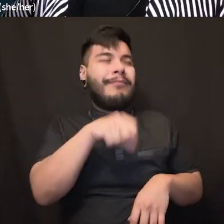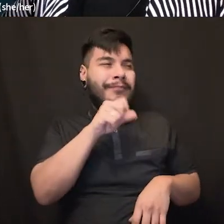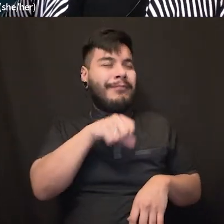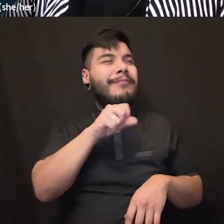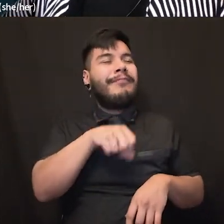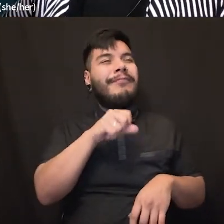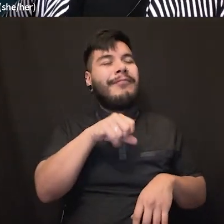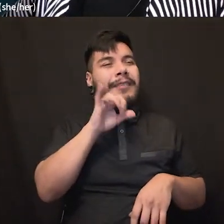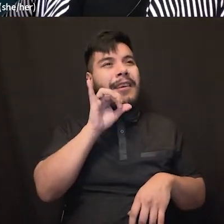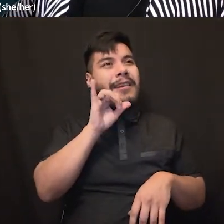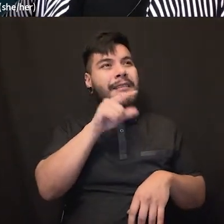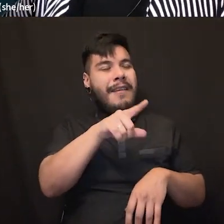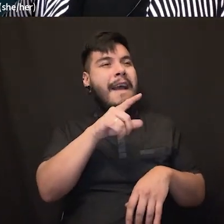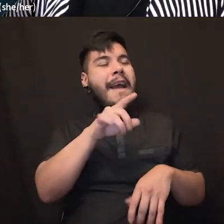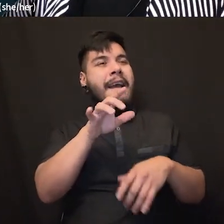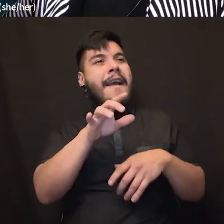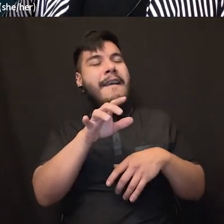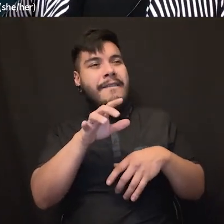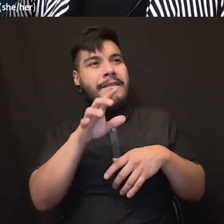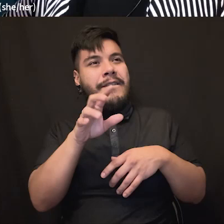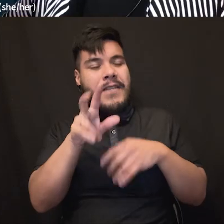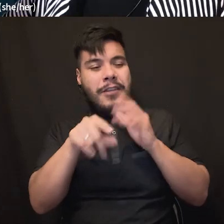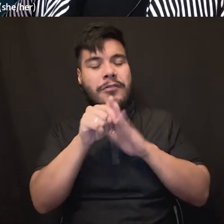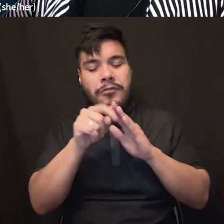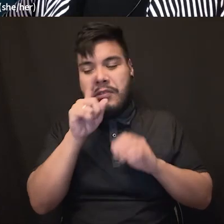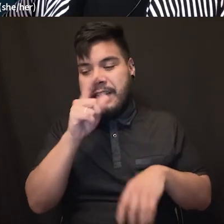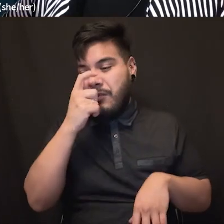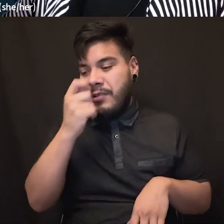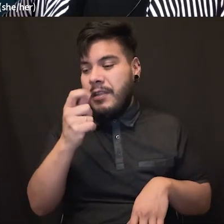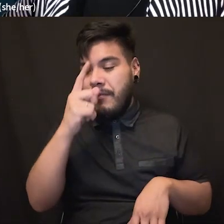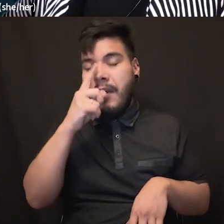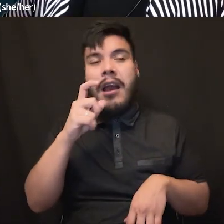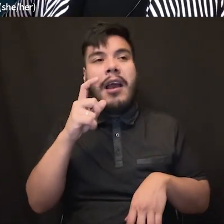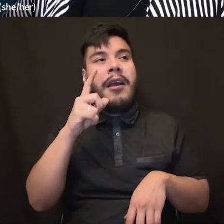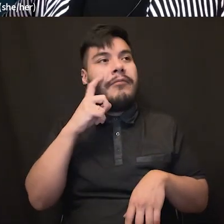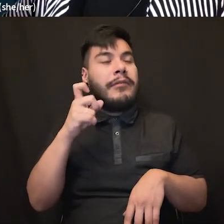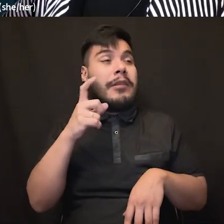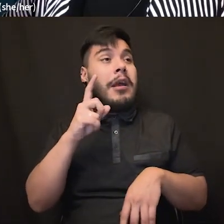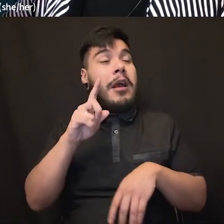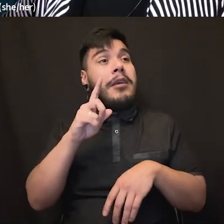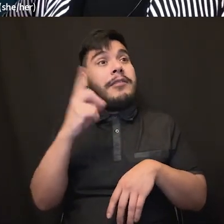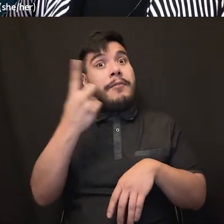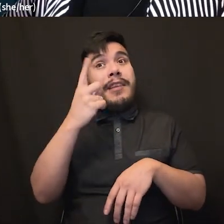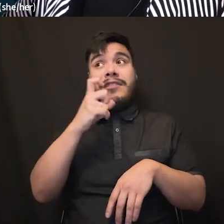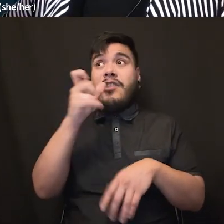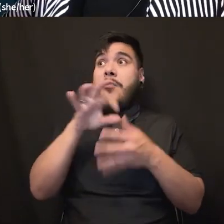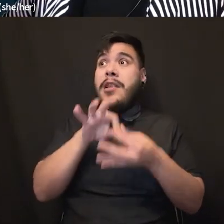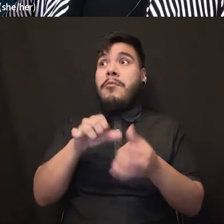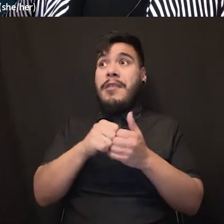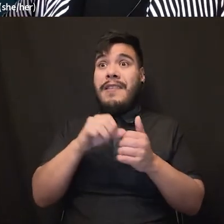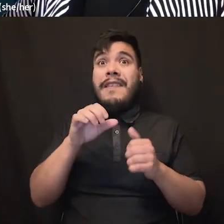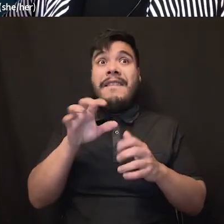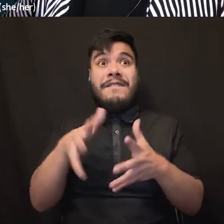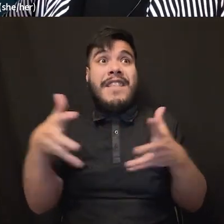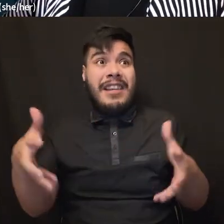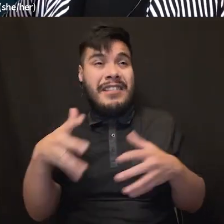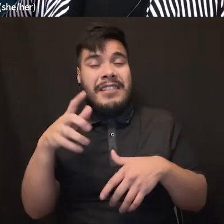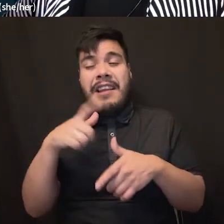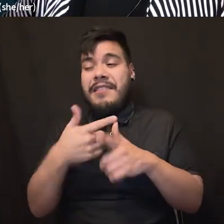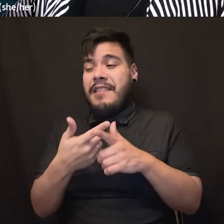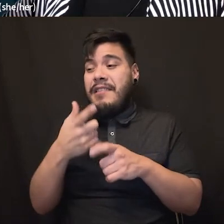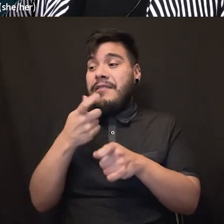interesting example too of a place where something has nothing to do with fatness, and then there's just a fat joke inserted